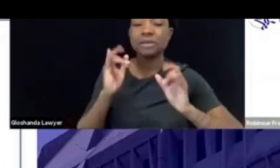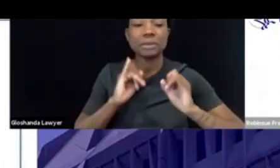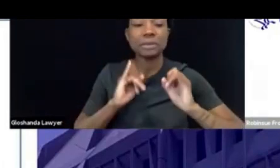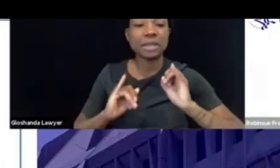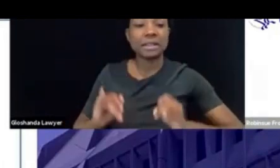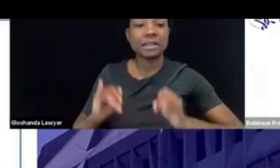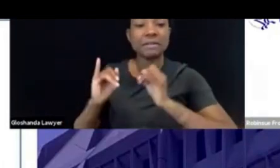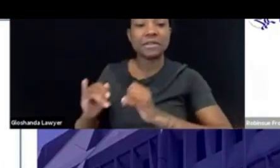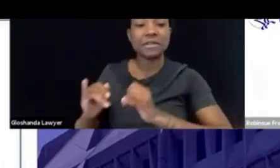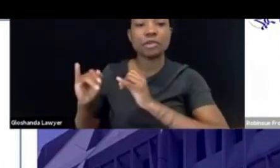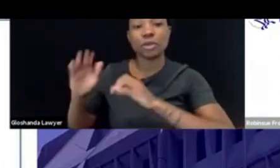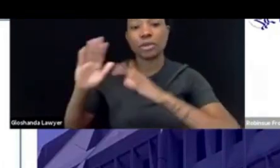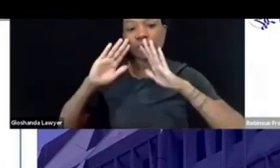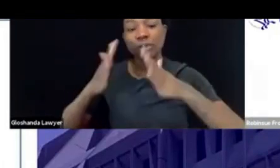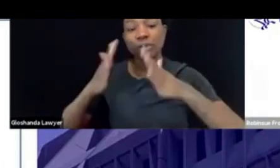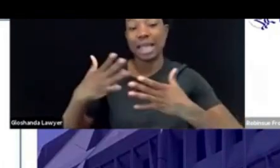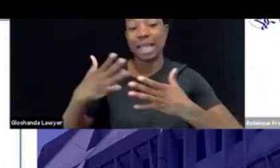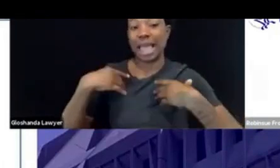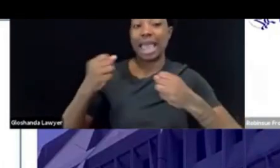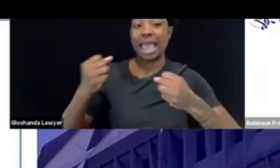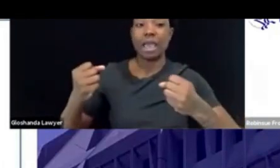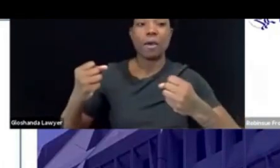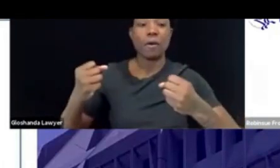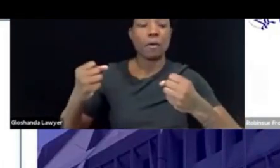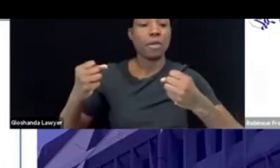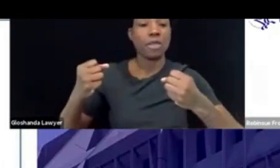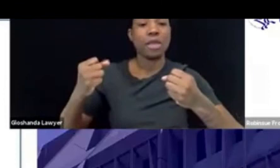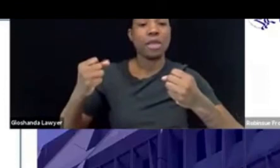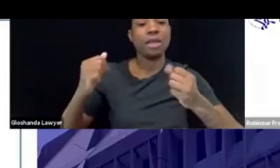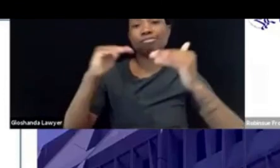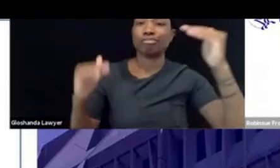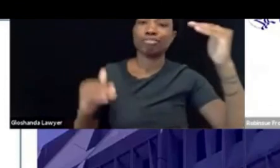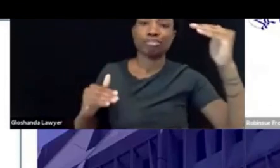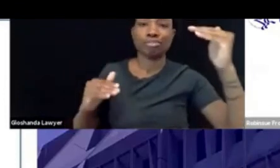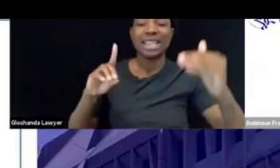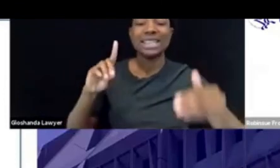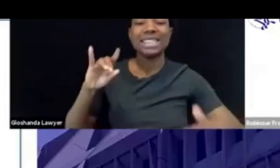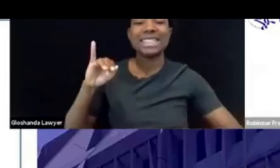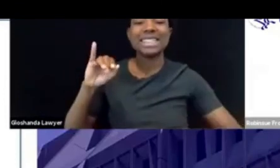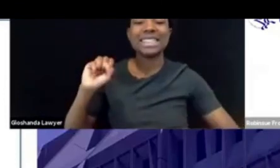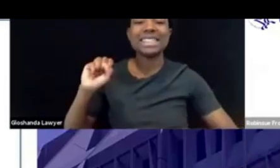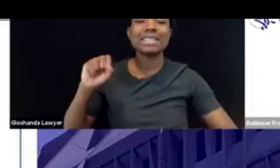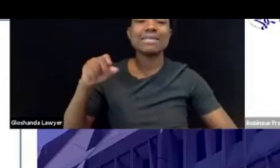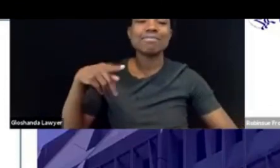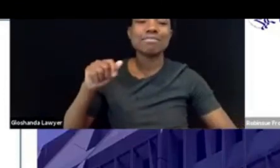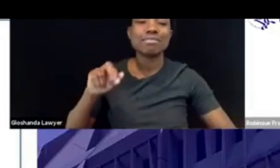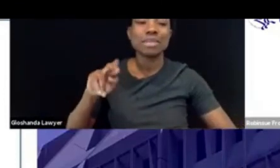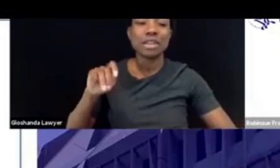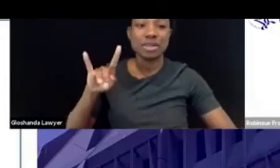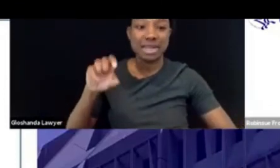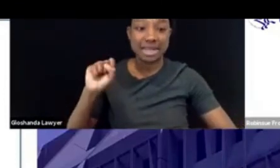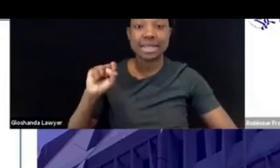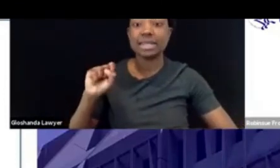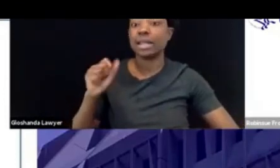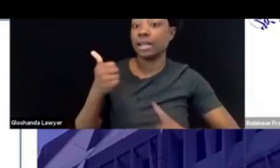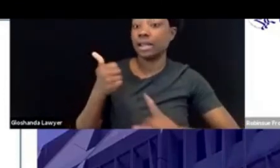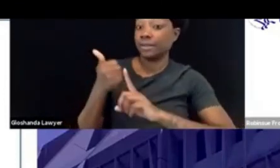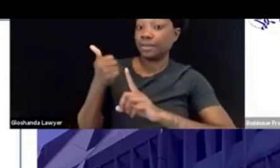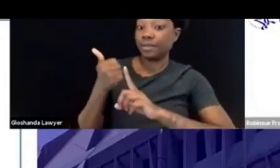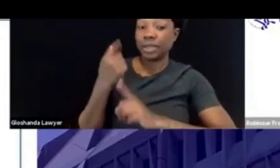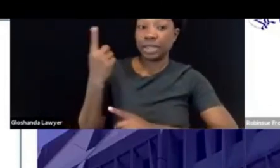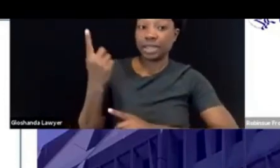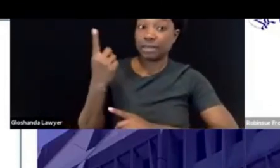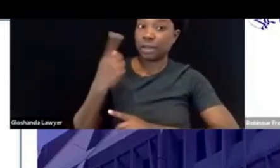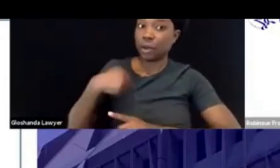health disparities as clearly something that has been underscored